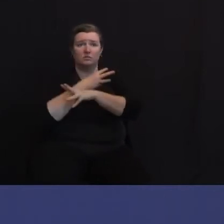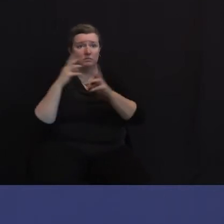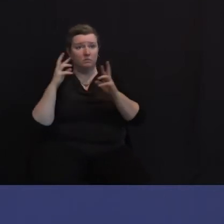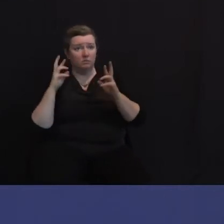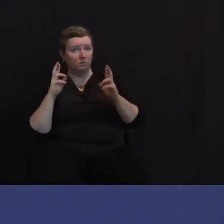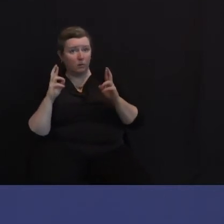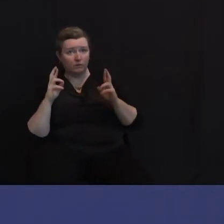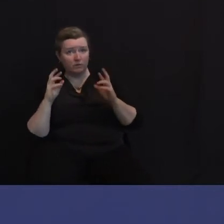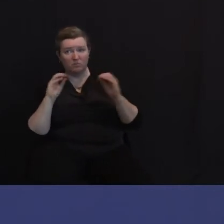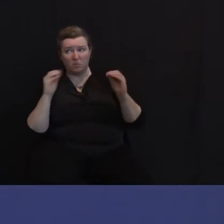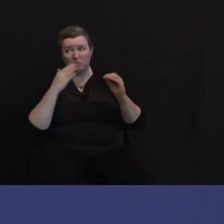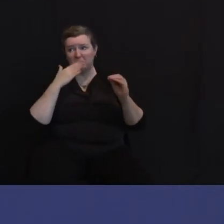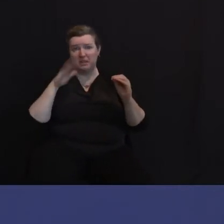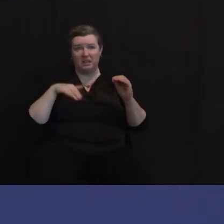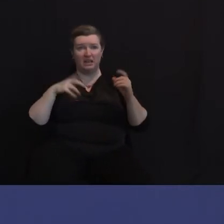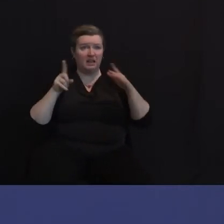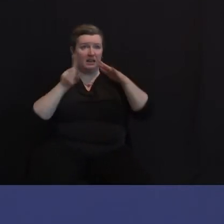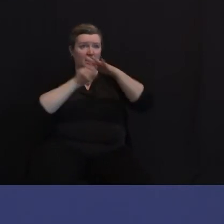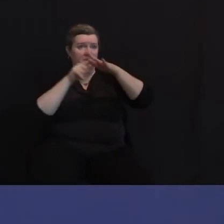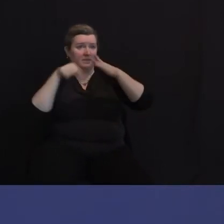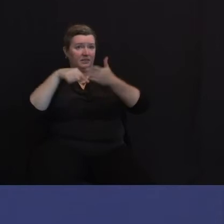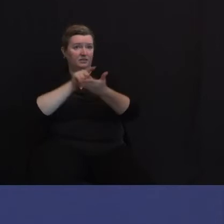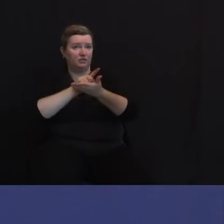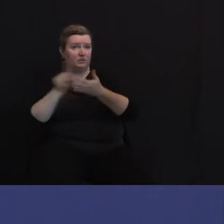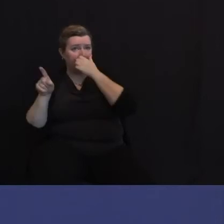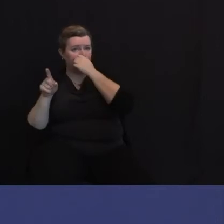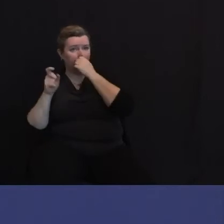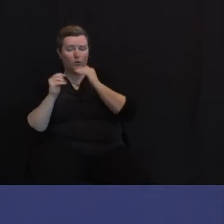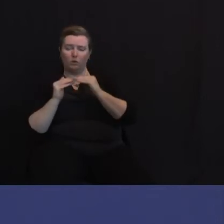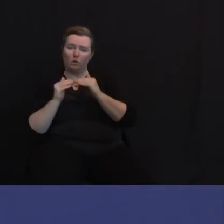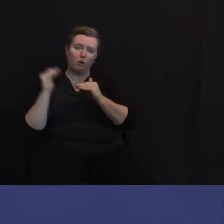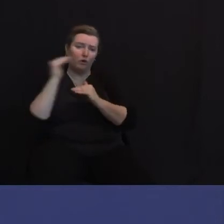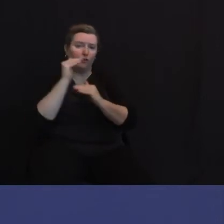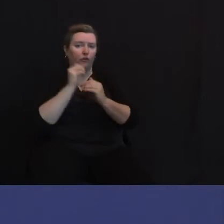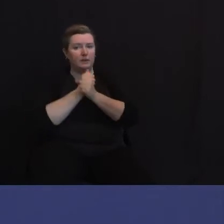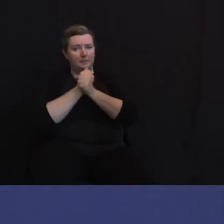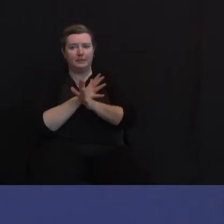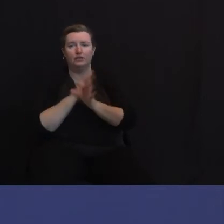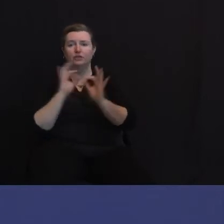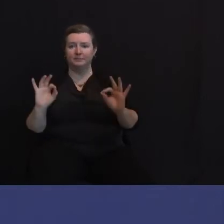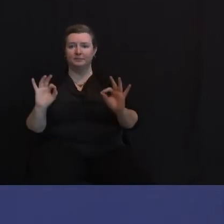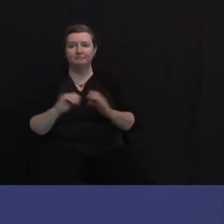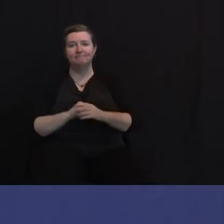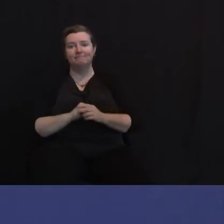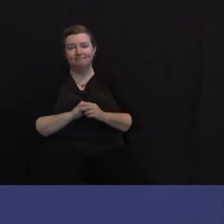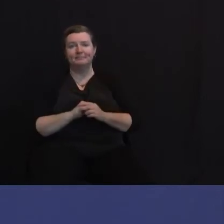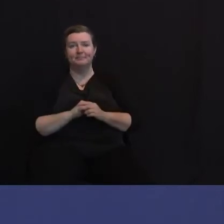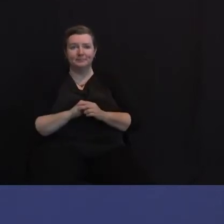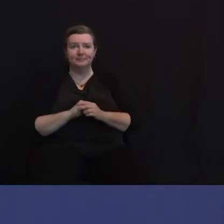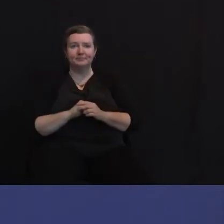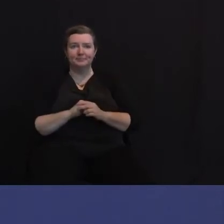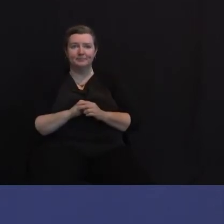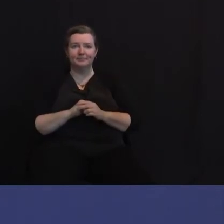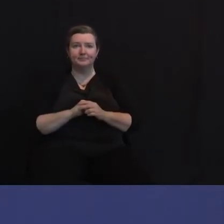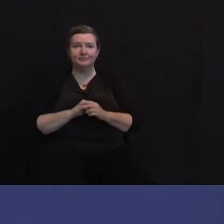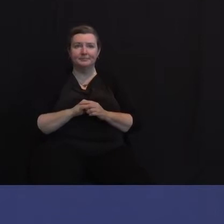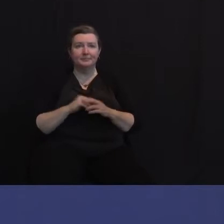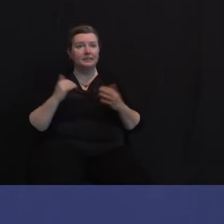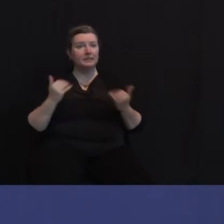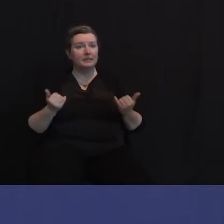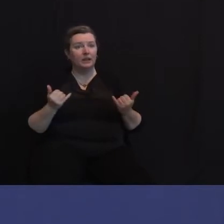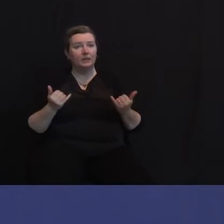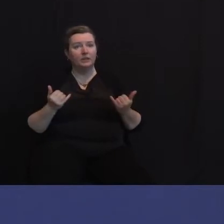of over-preparing as opposed to under-preparing, which is what I think any of us would want in the state. We'll start over here, Dustin, with